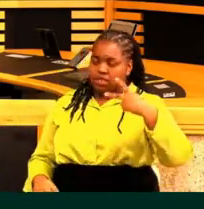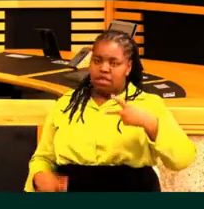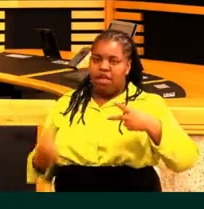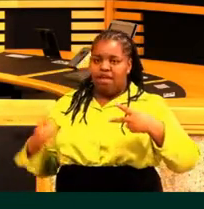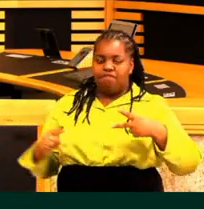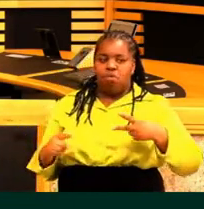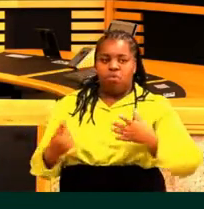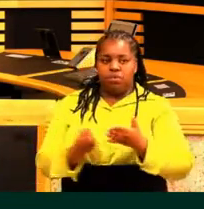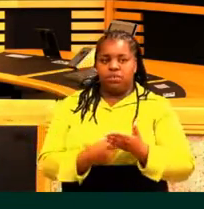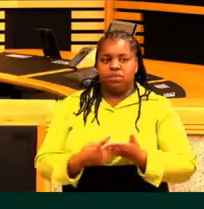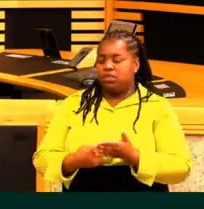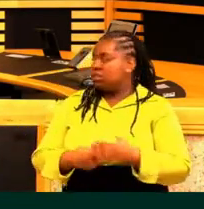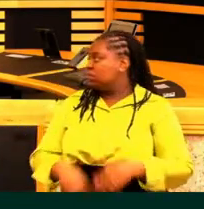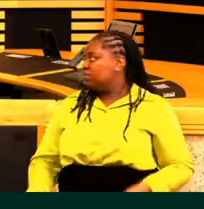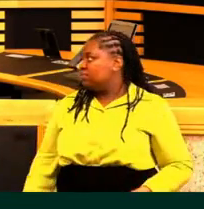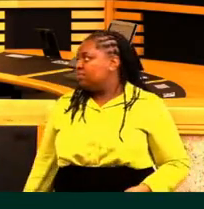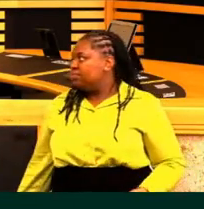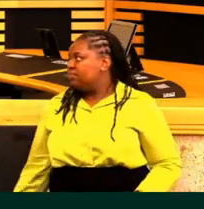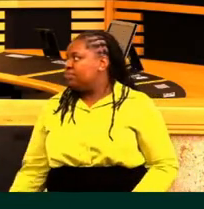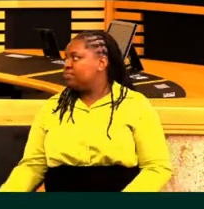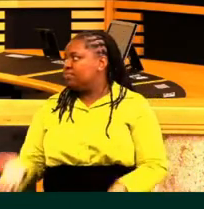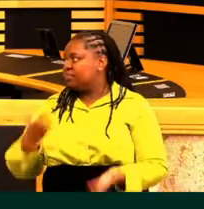discussion okay